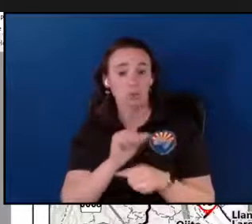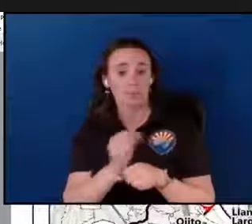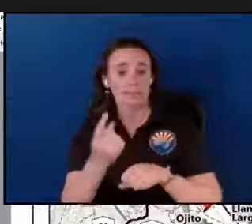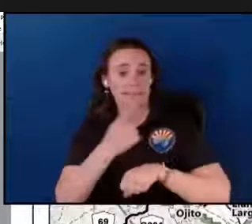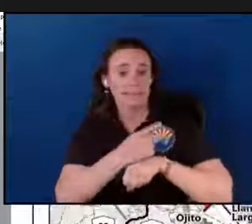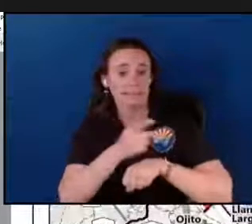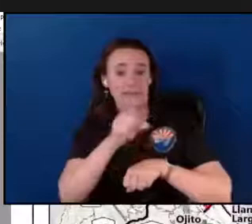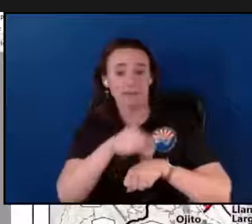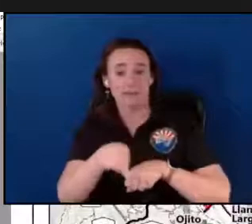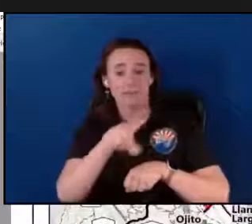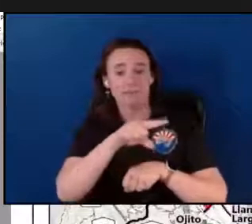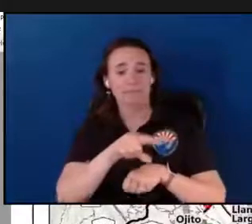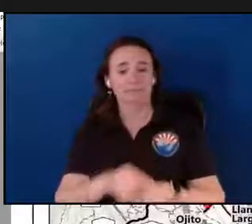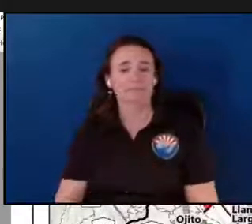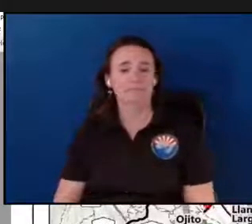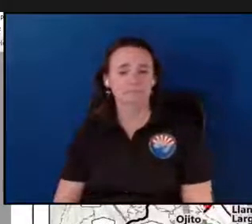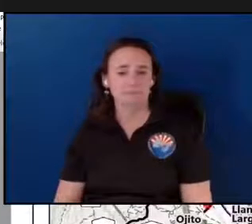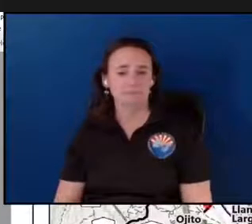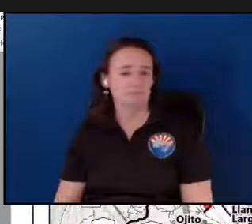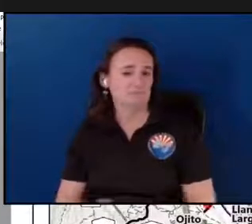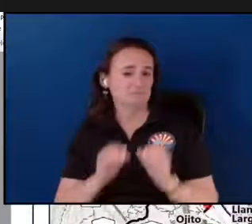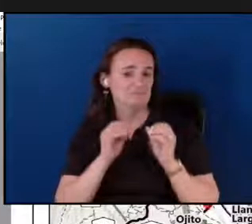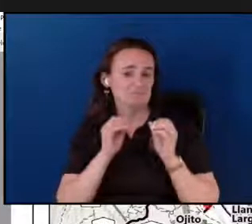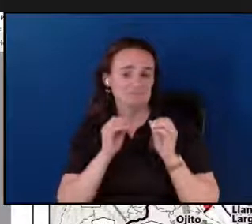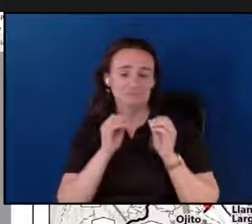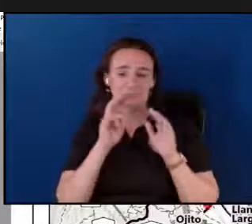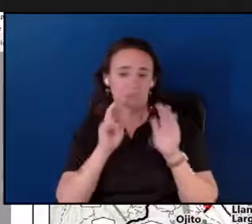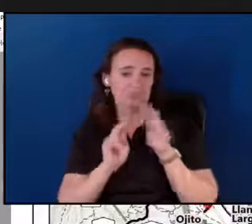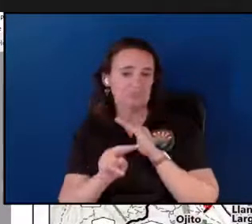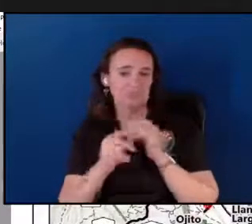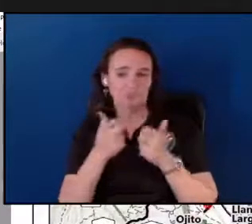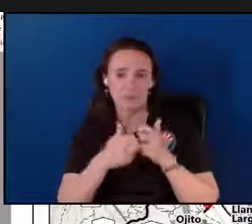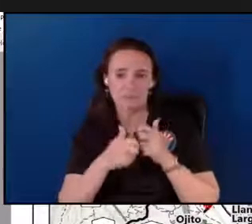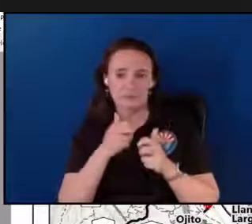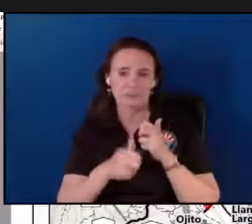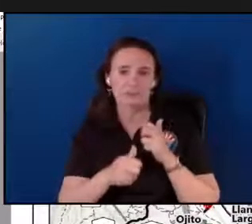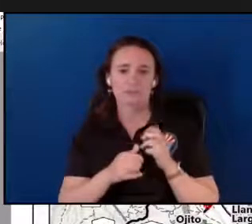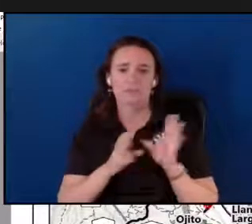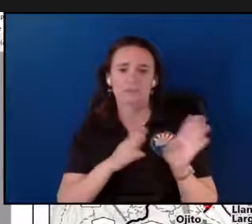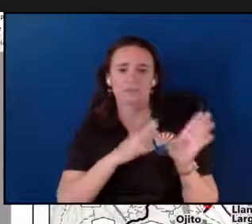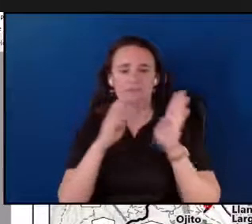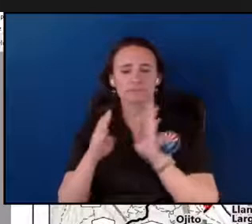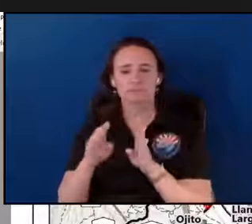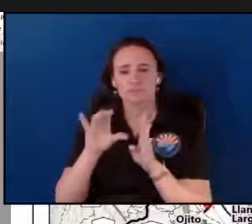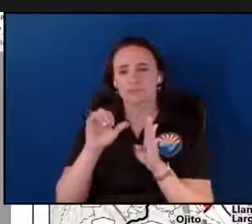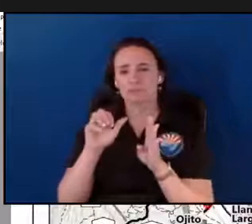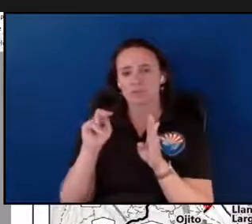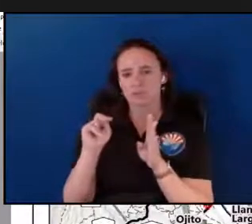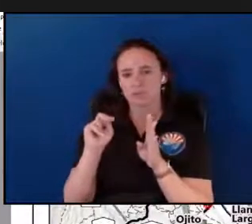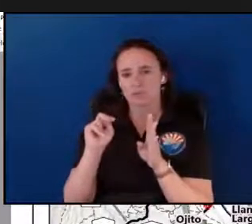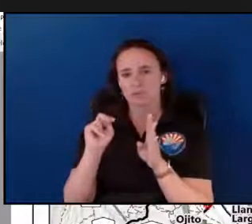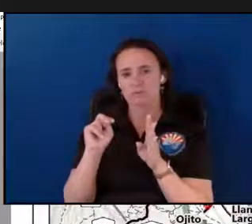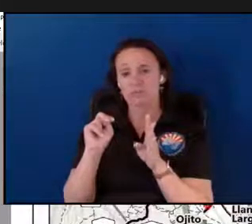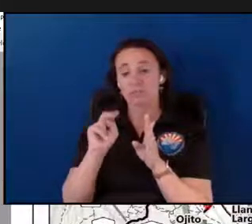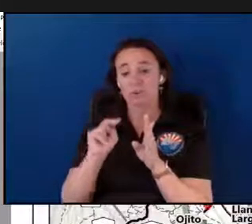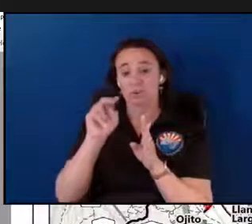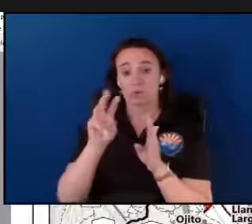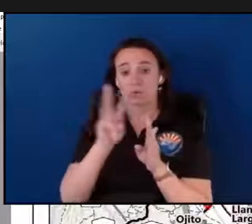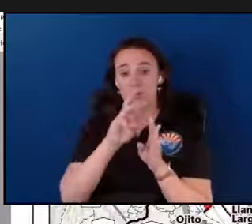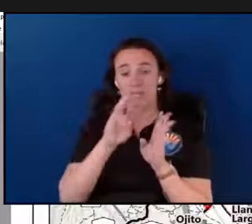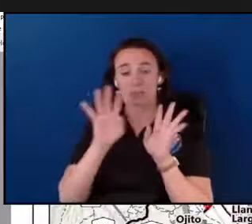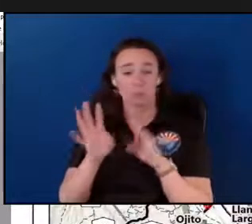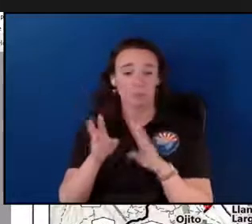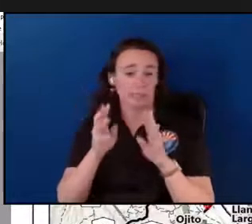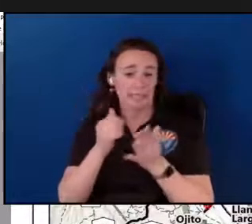not anticipating any problems there. As we come around to the Chacon area, here again, that northwest wind does help those